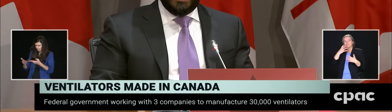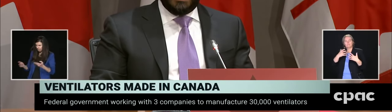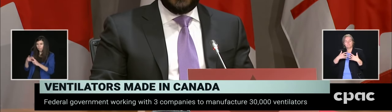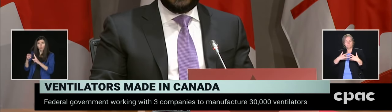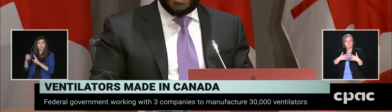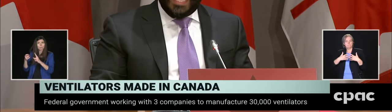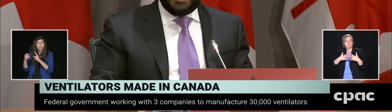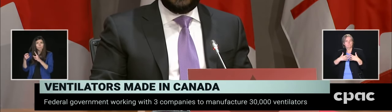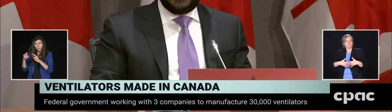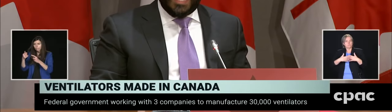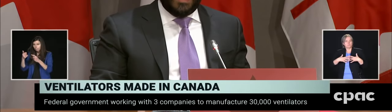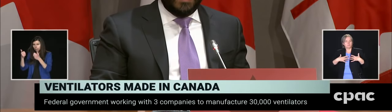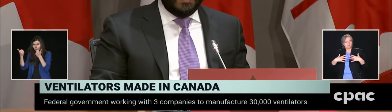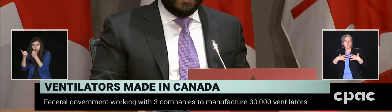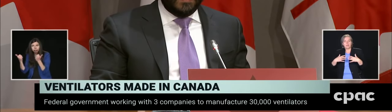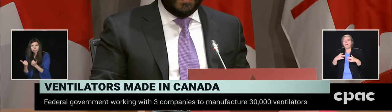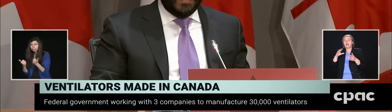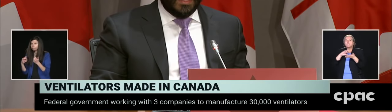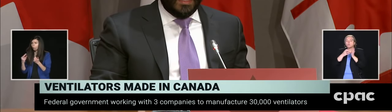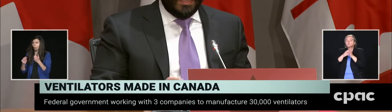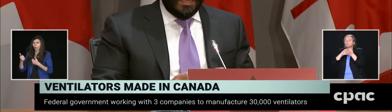reliably in Canada.